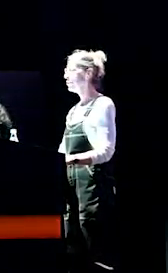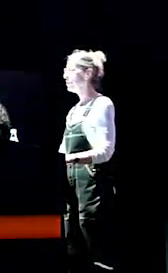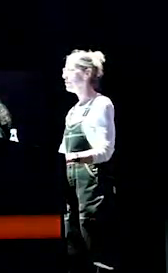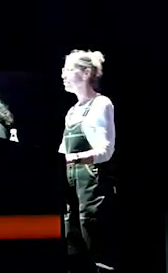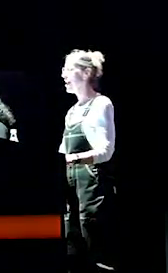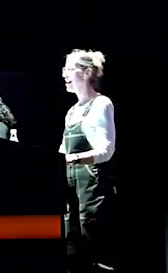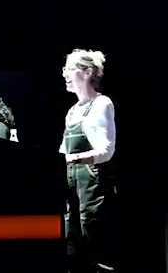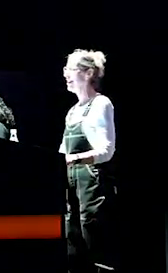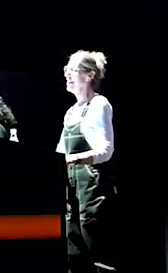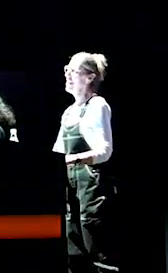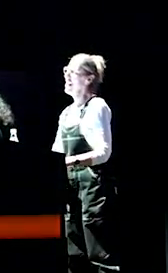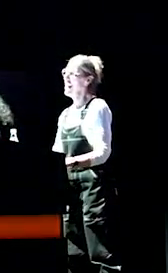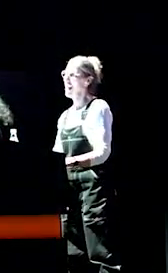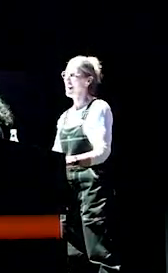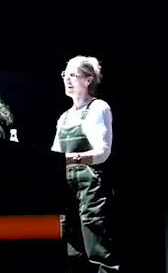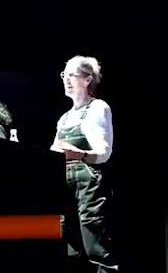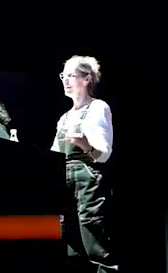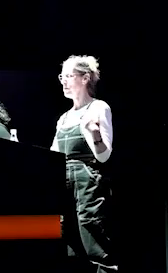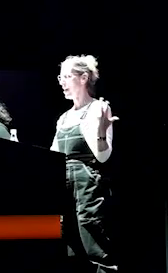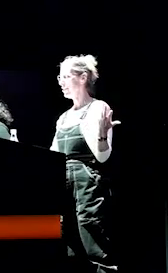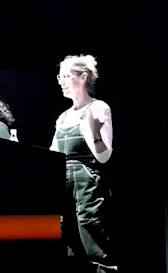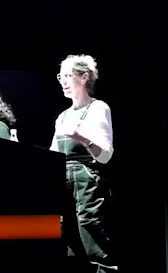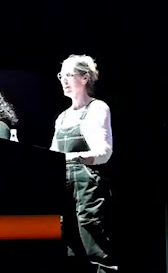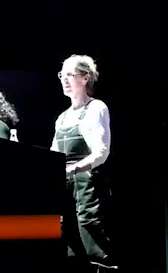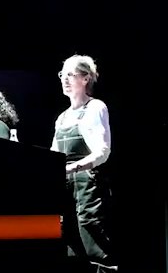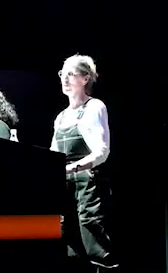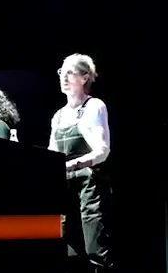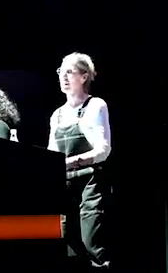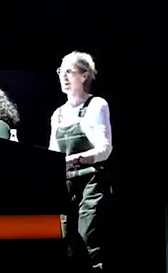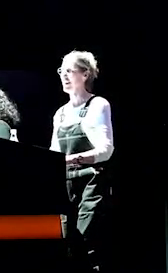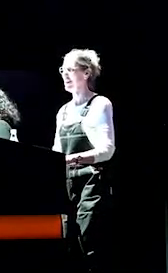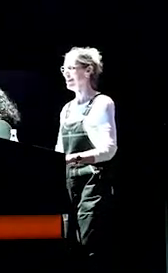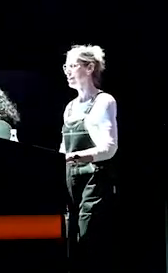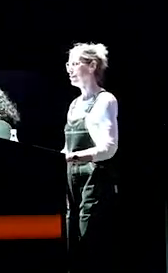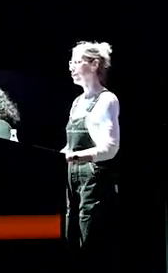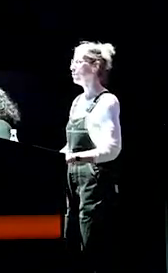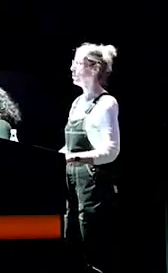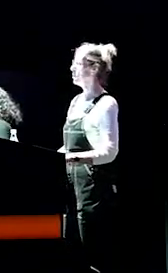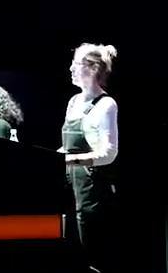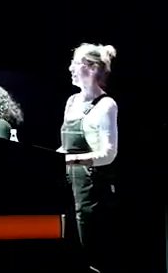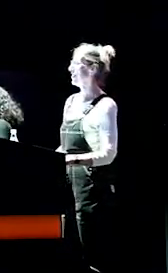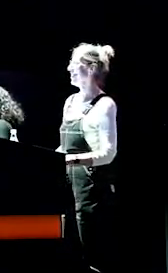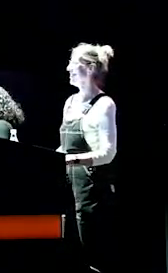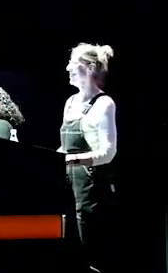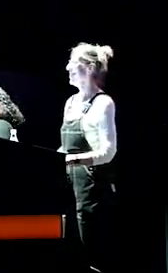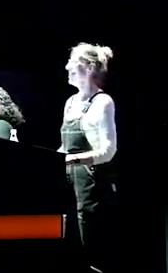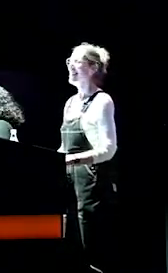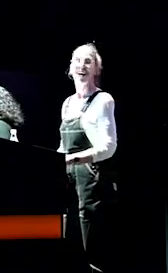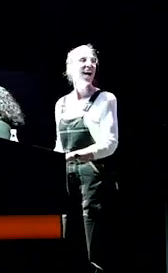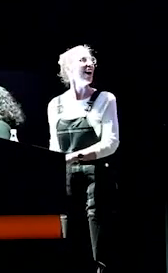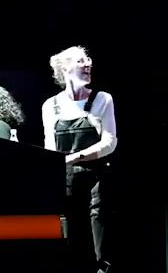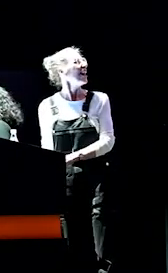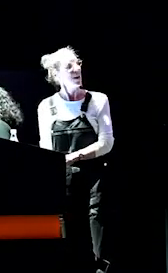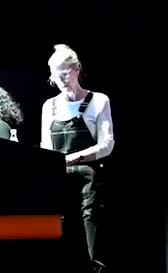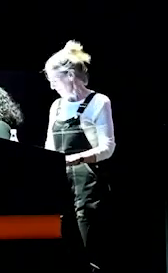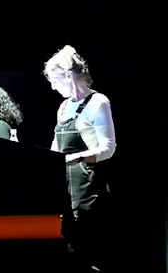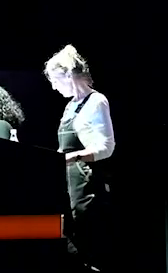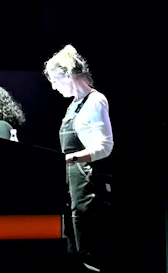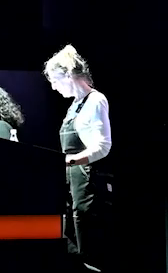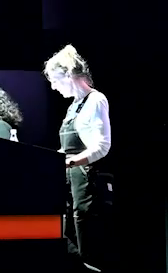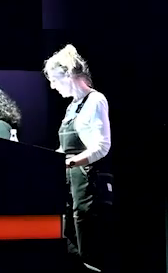Getting a tour of the shed and this magic center is really just so inspiring.